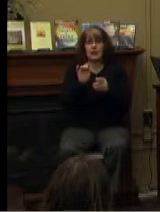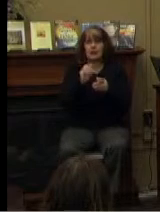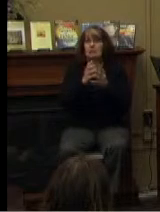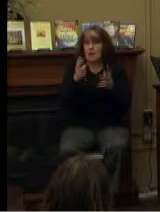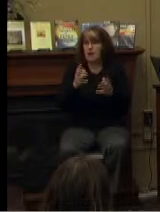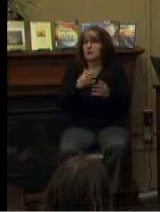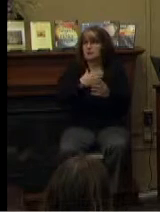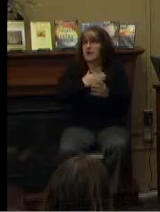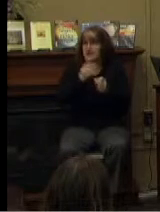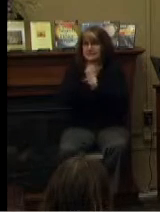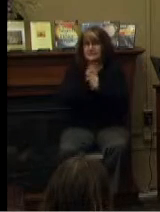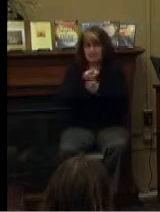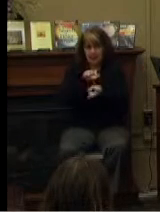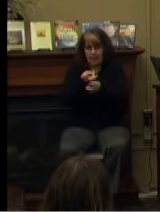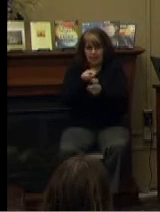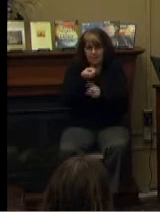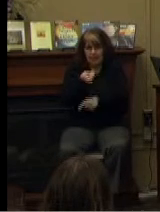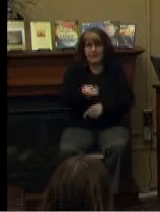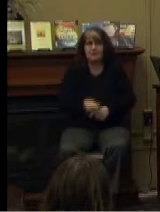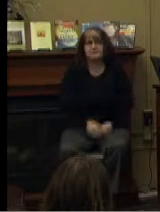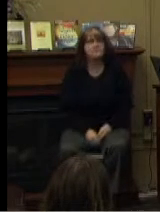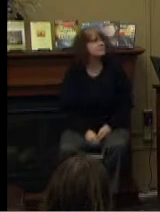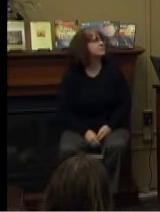of my statistics and stuff from.